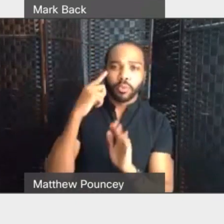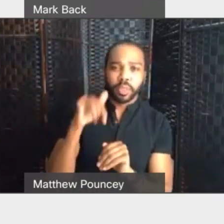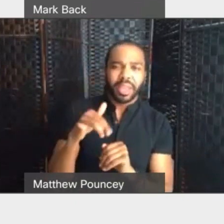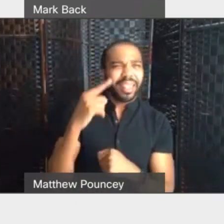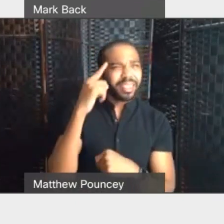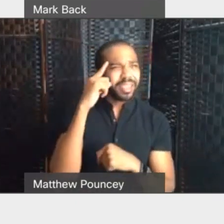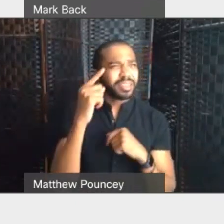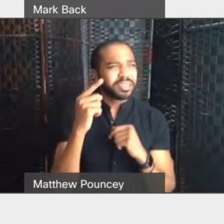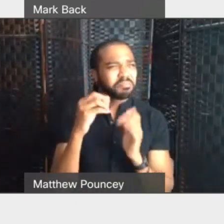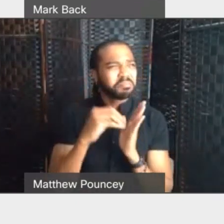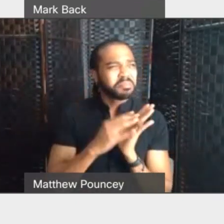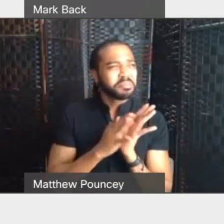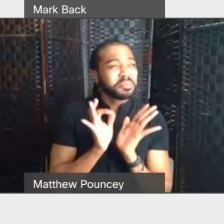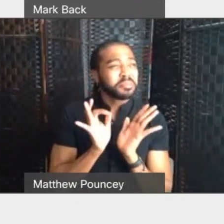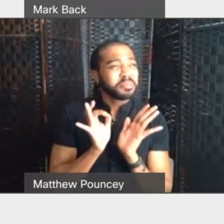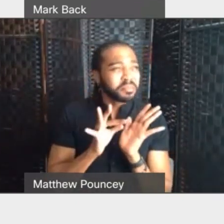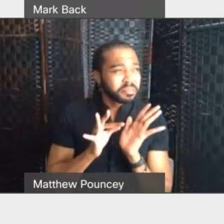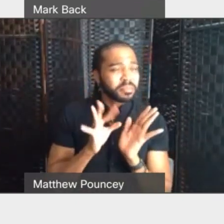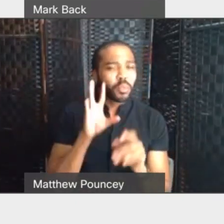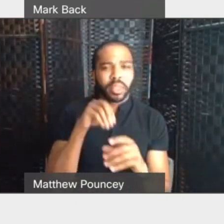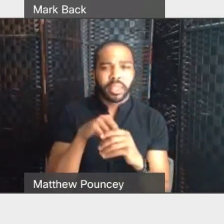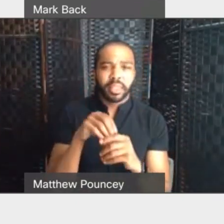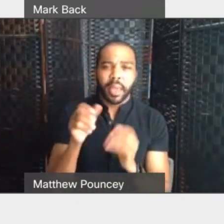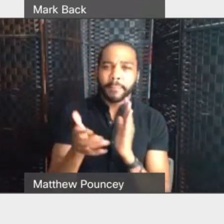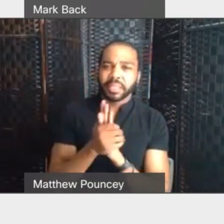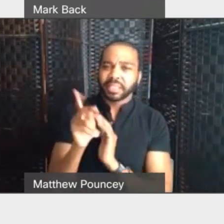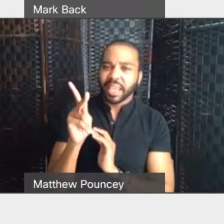K. Generally, I have to look at that, but